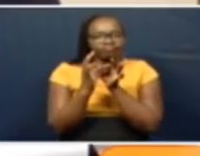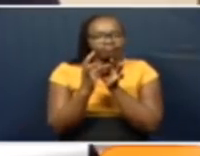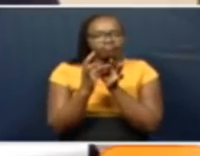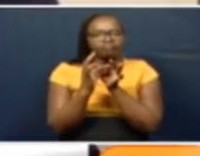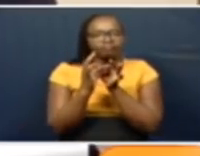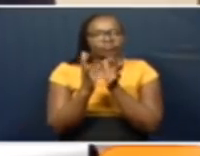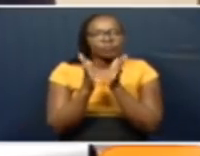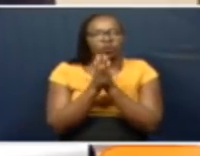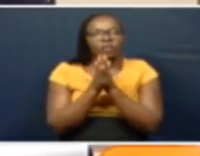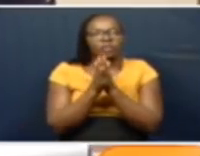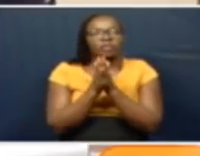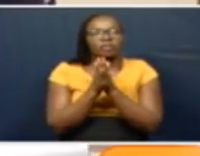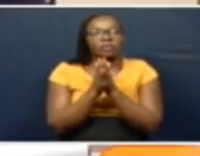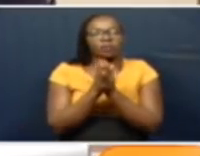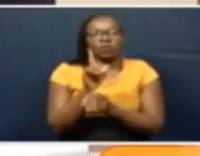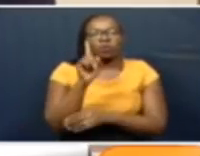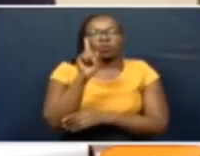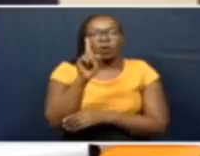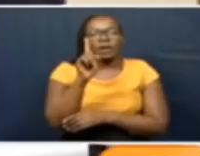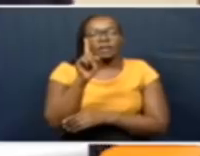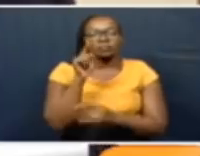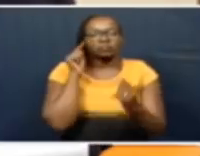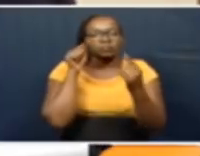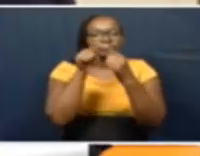common endeavor.